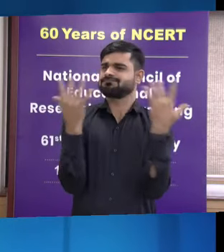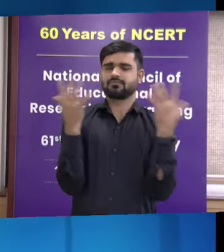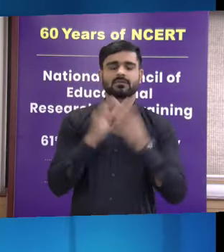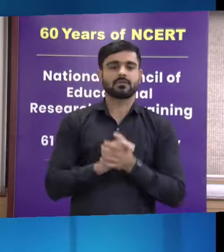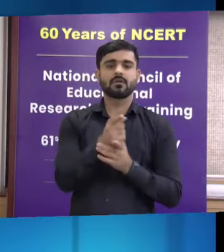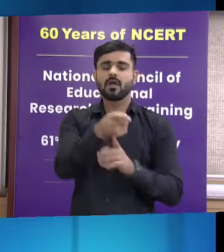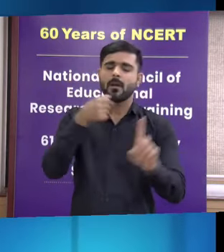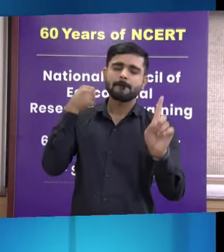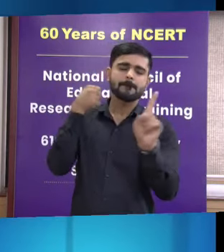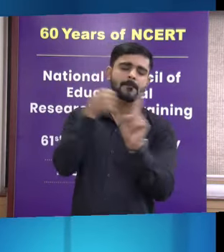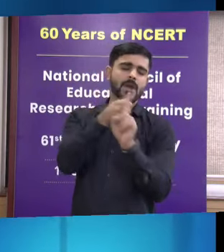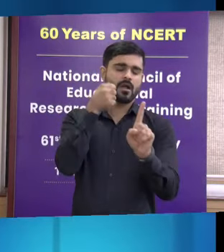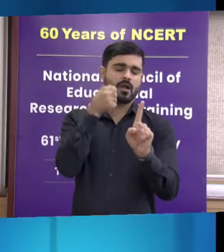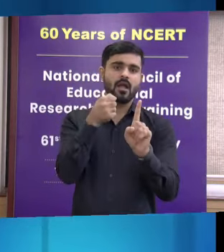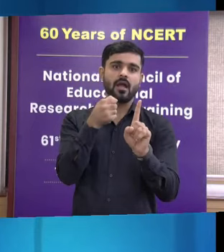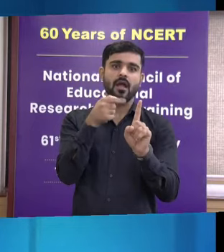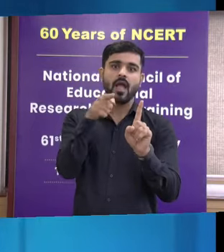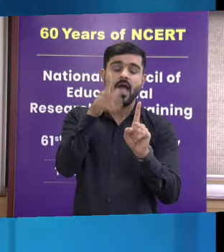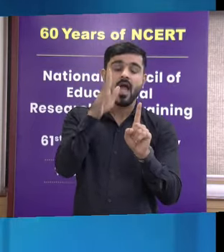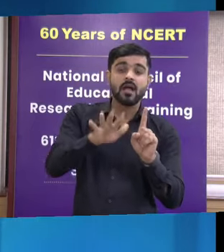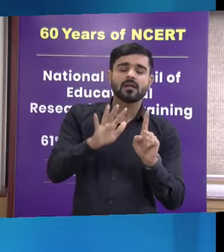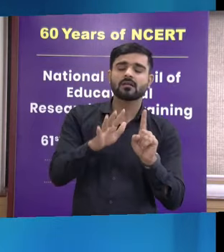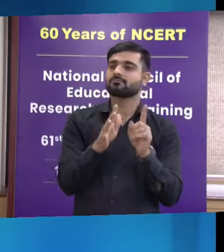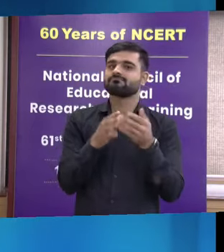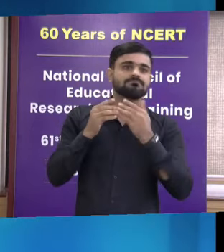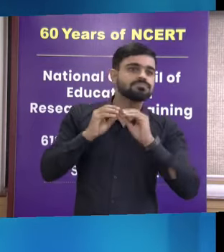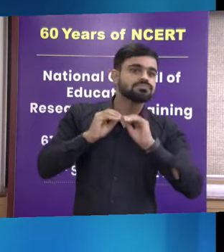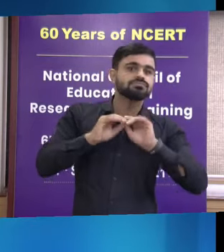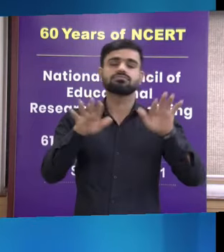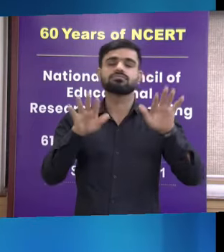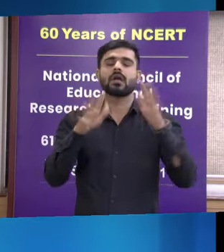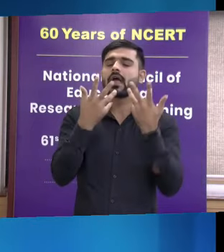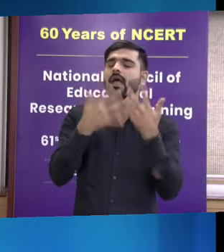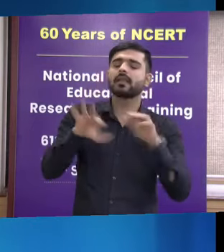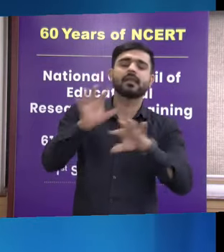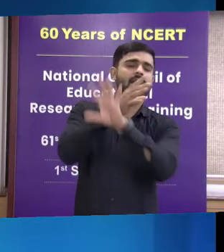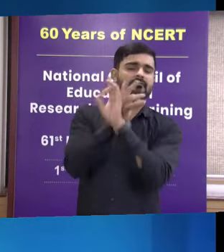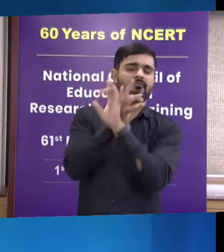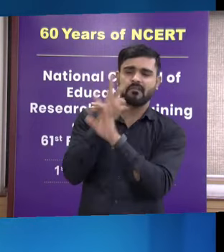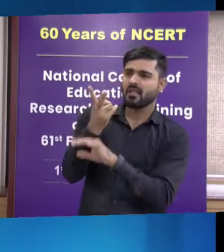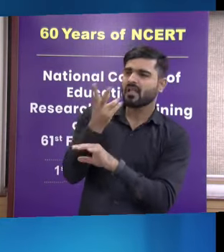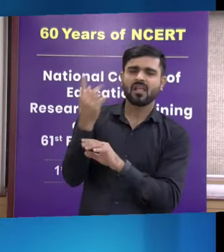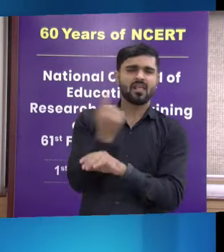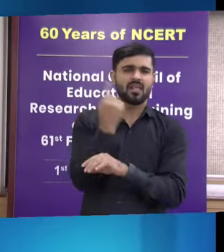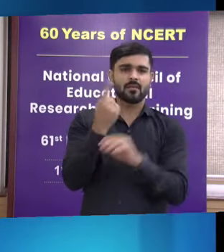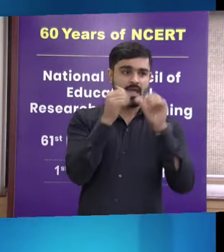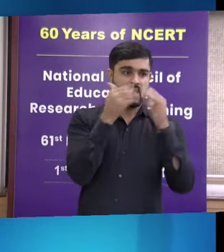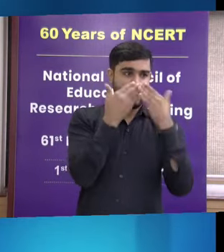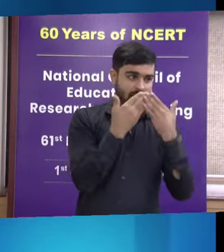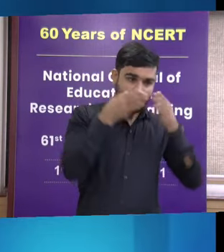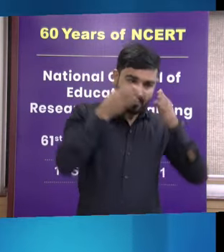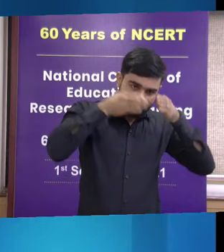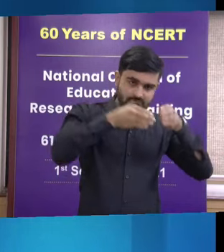in fact resonates with the spirit of NEP, that we are not to look at only the academic